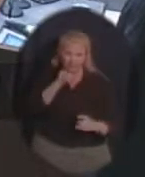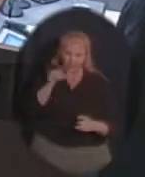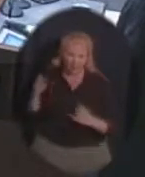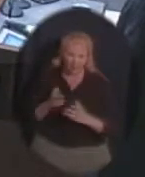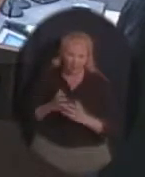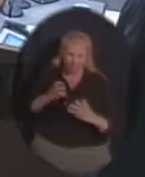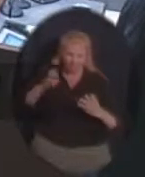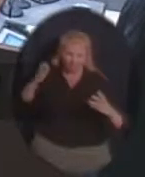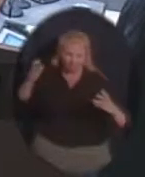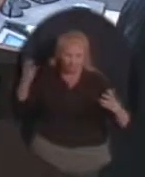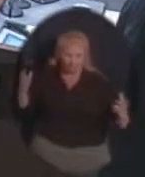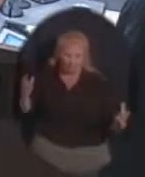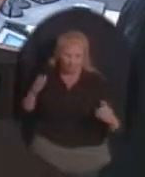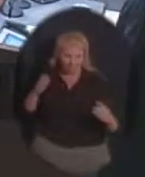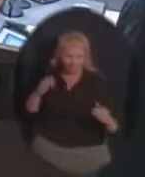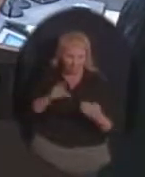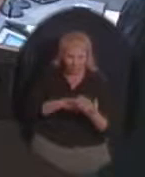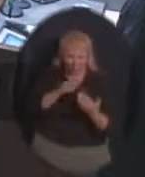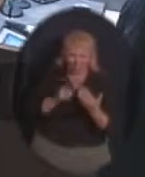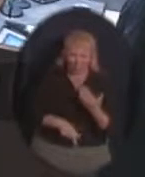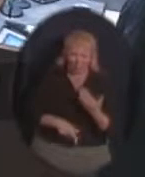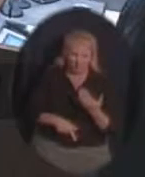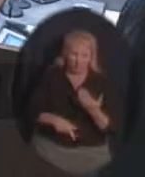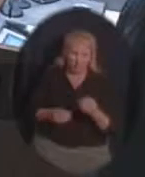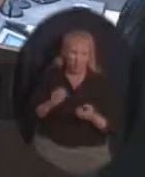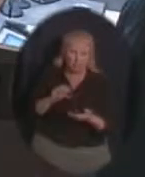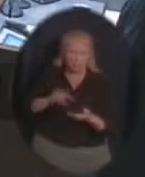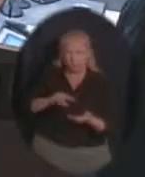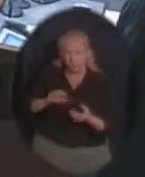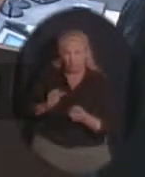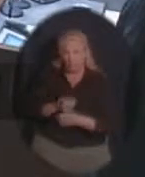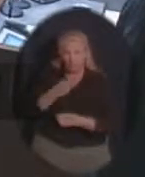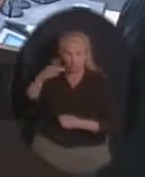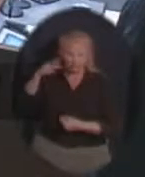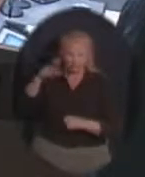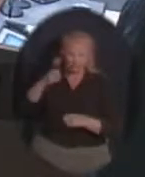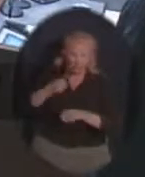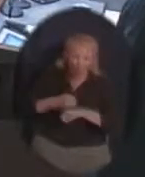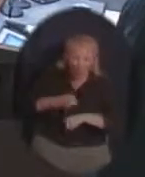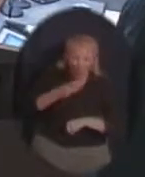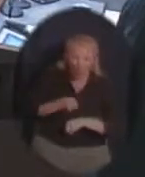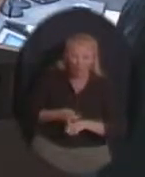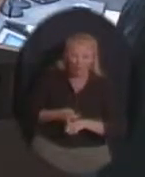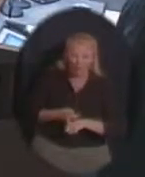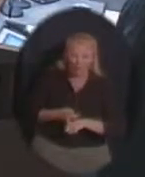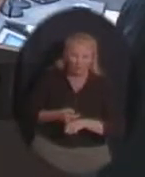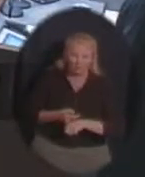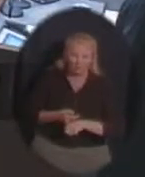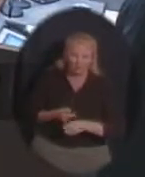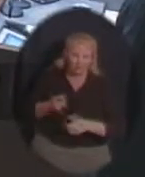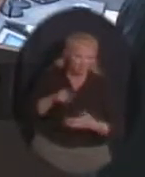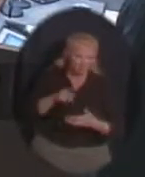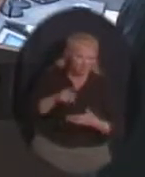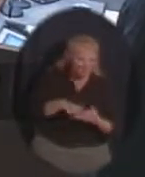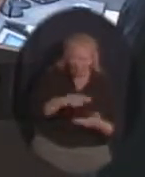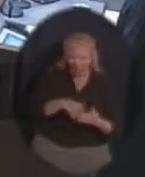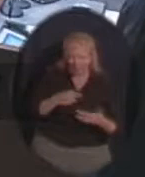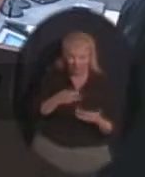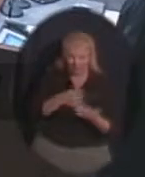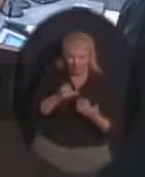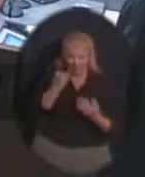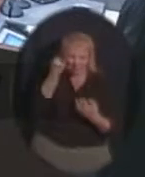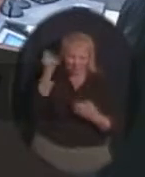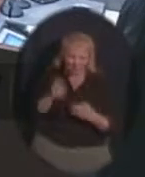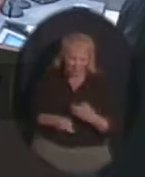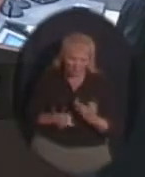go back if in fact you weren't satisfied with the results. What I have heard myself and